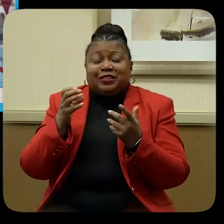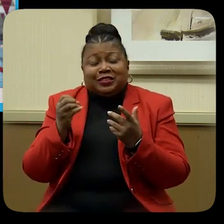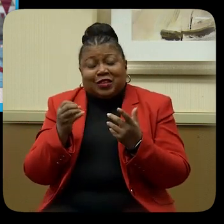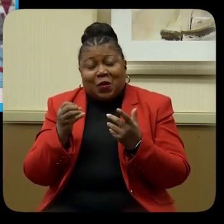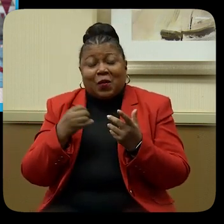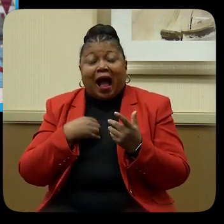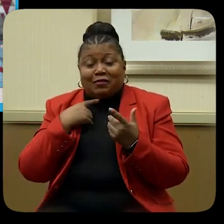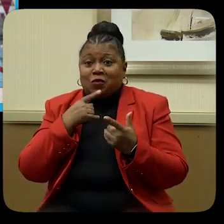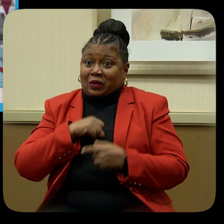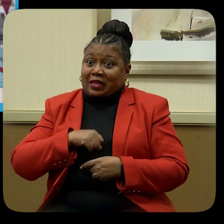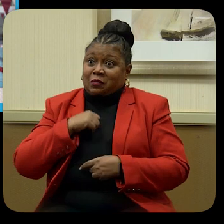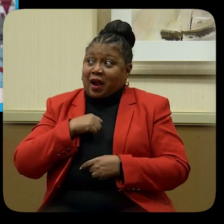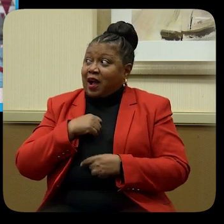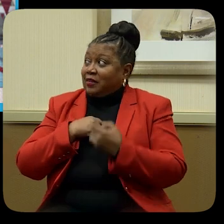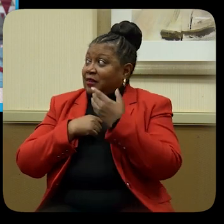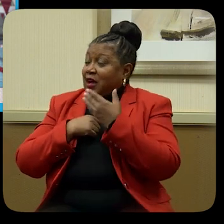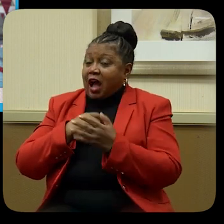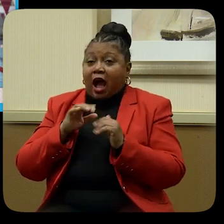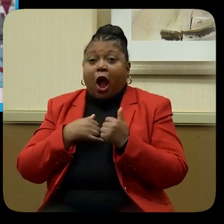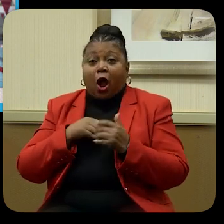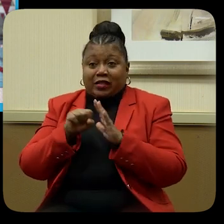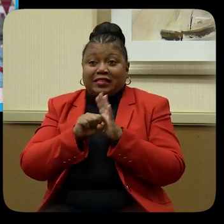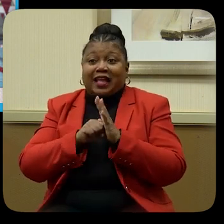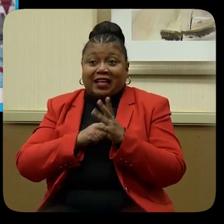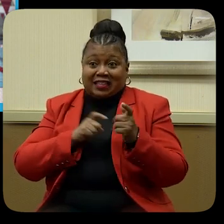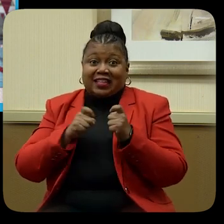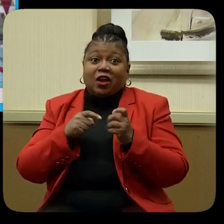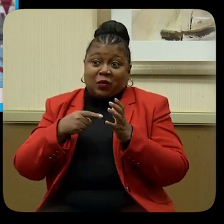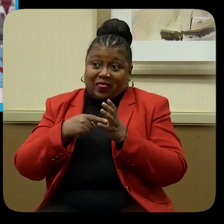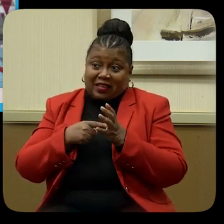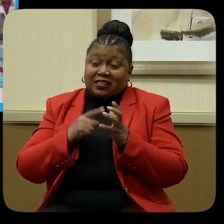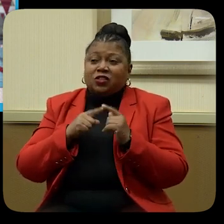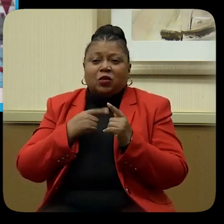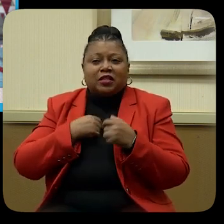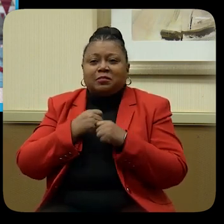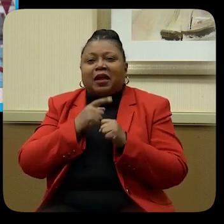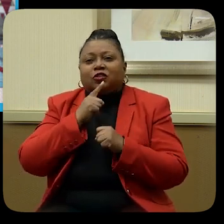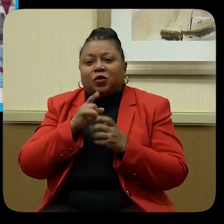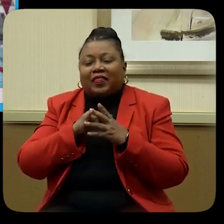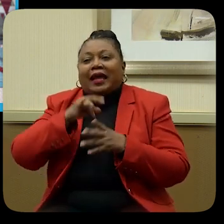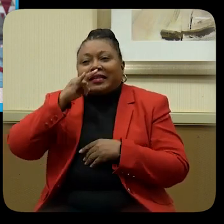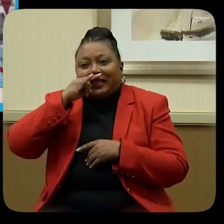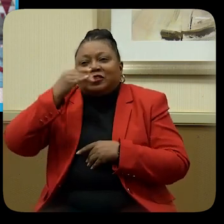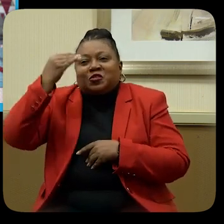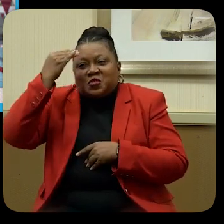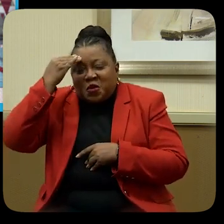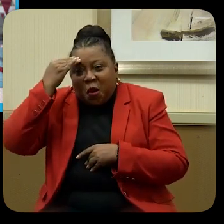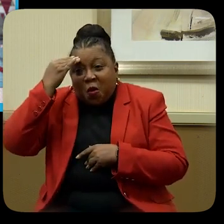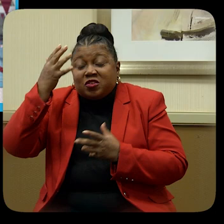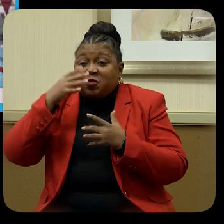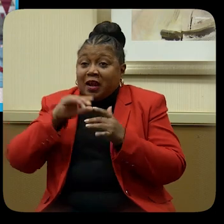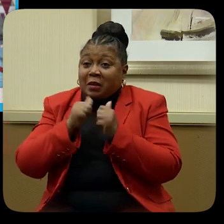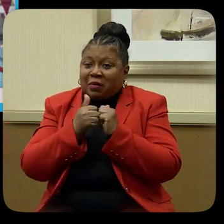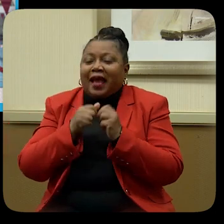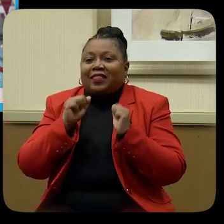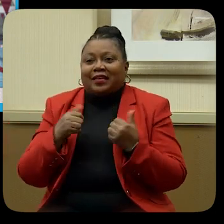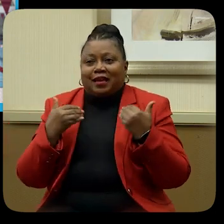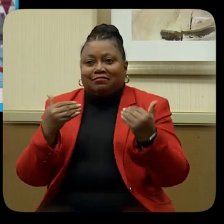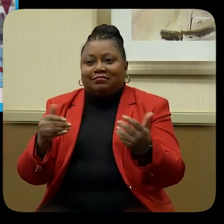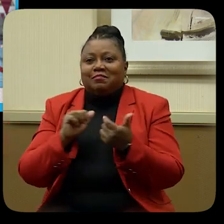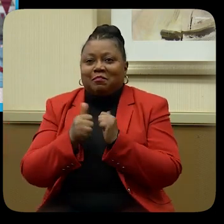So I've been really proud at the way our state has handled this. And so just making sure that kids know that if they want to play, they can